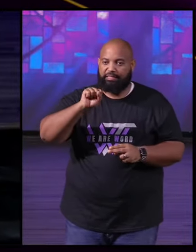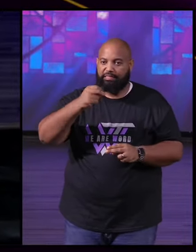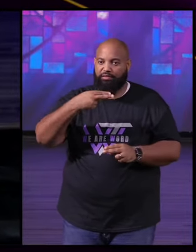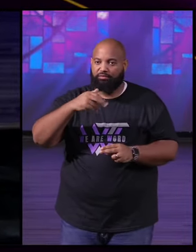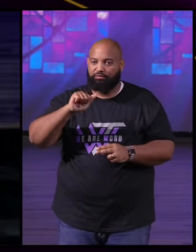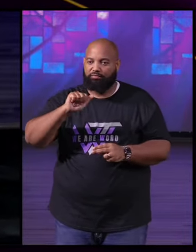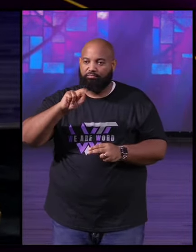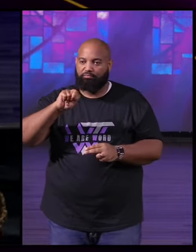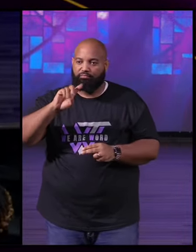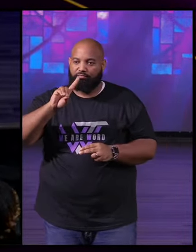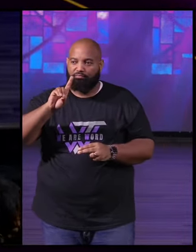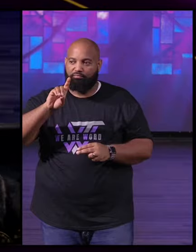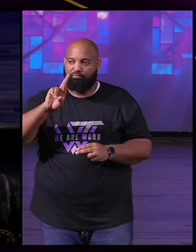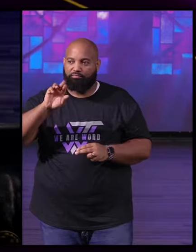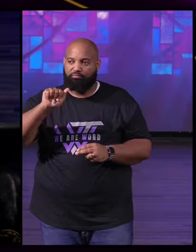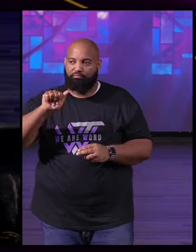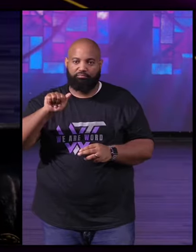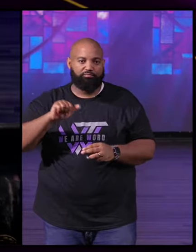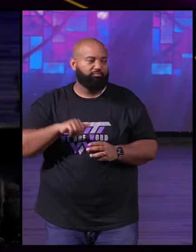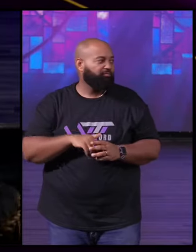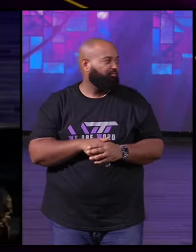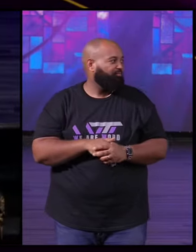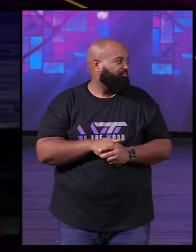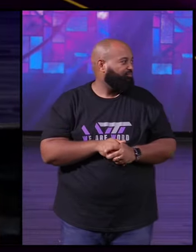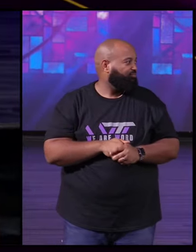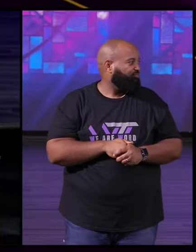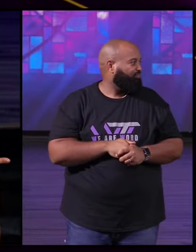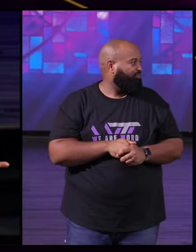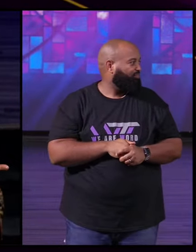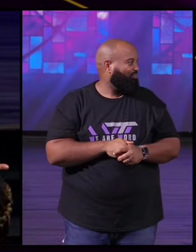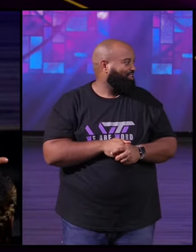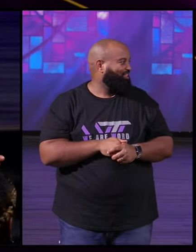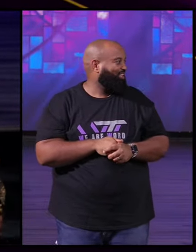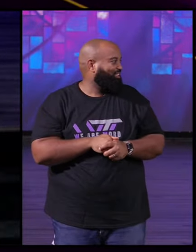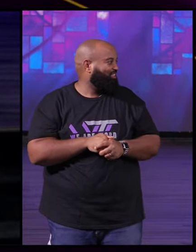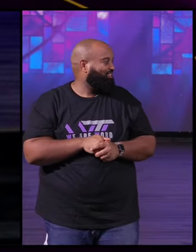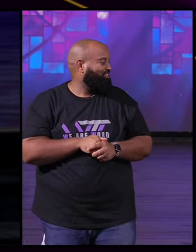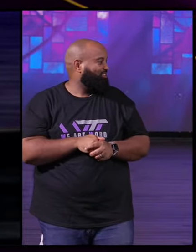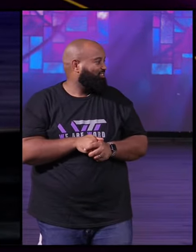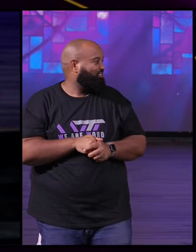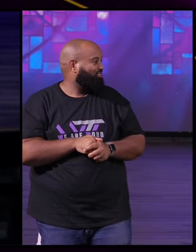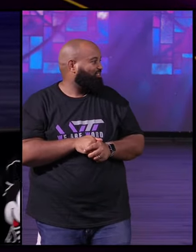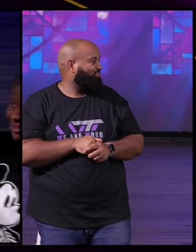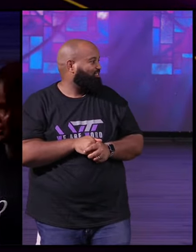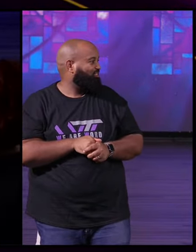Quay Sandra. You live here in Rocky Mountain? Wonderful. I'm so glad you're here. Who's going to take her?